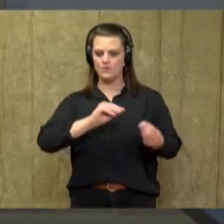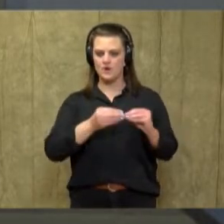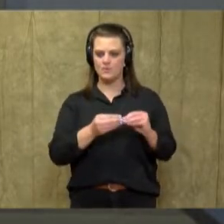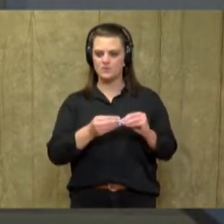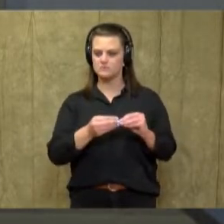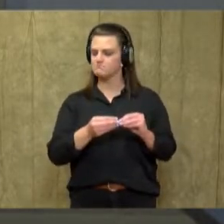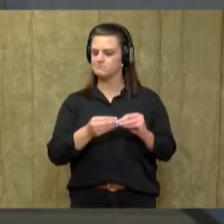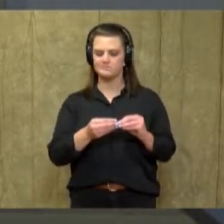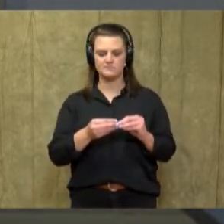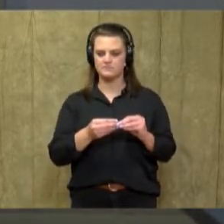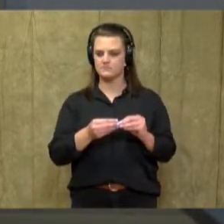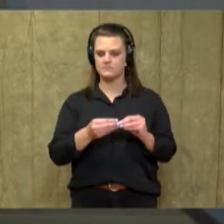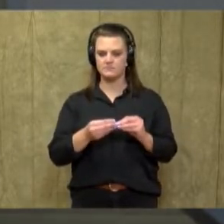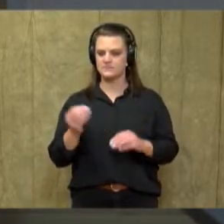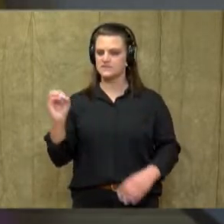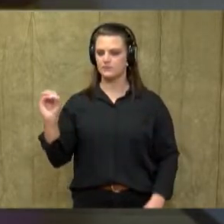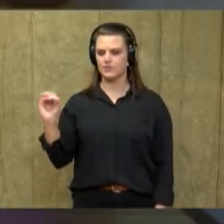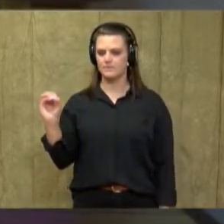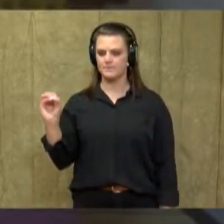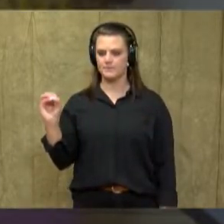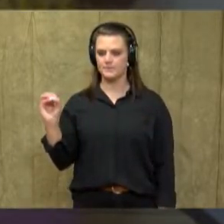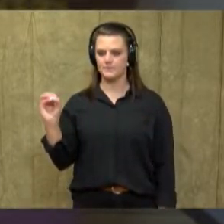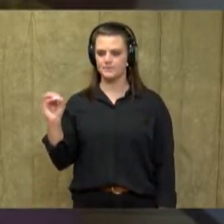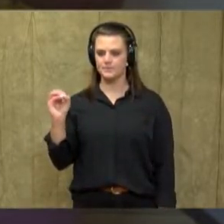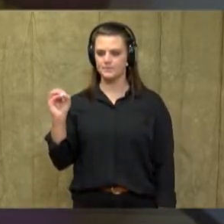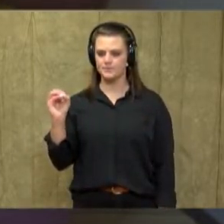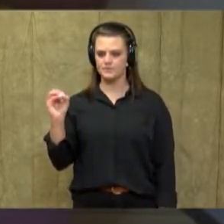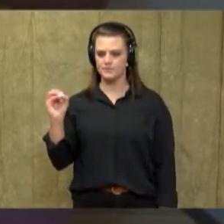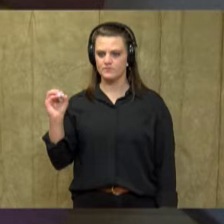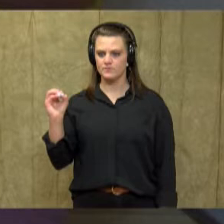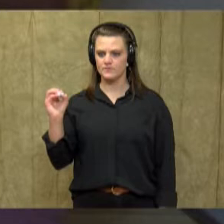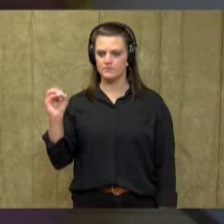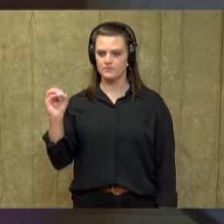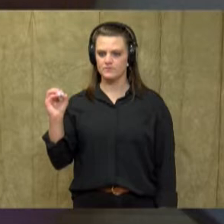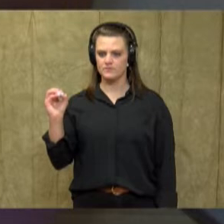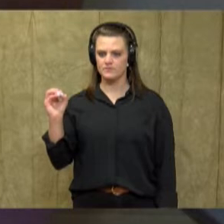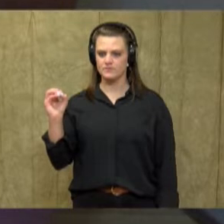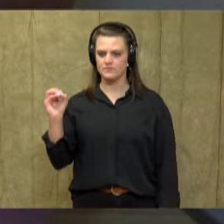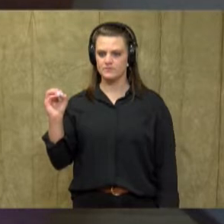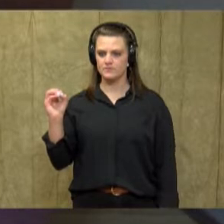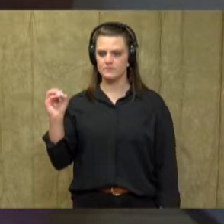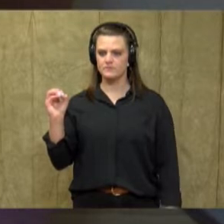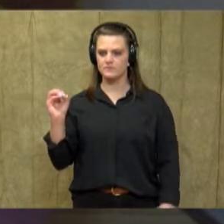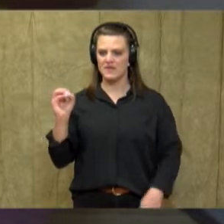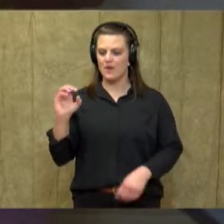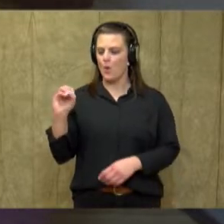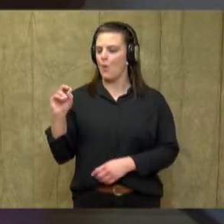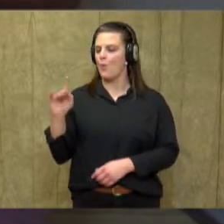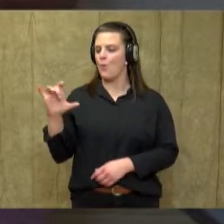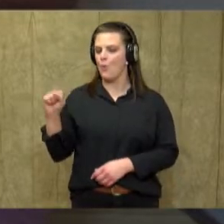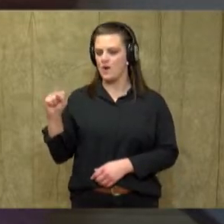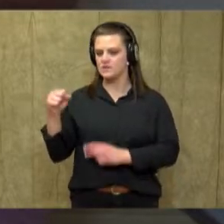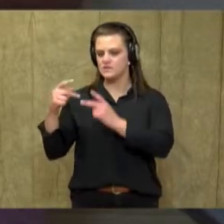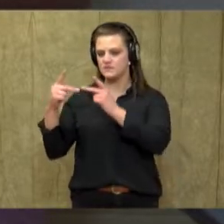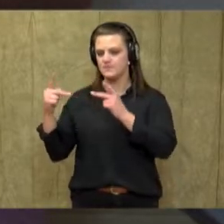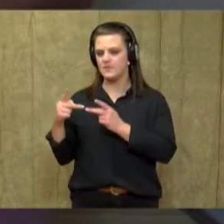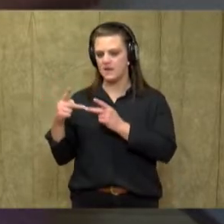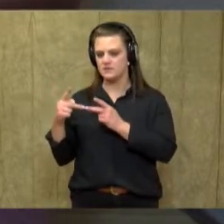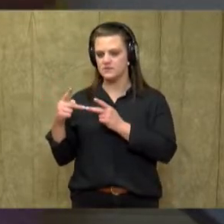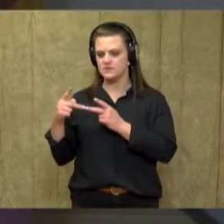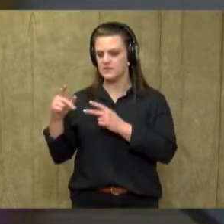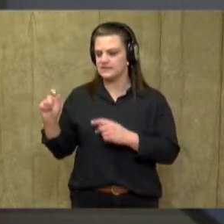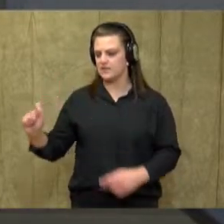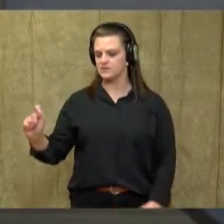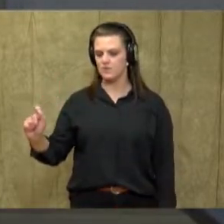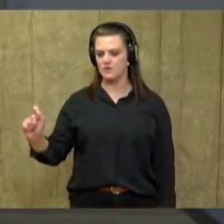will write a 0 for our holes in our ones place. And then we have our decimal point. How